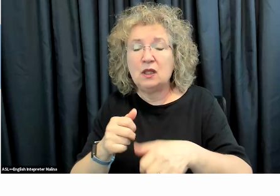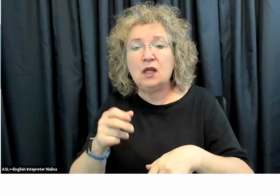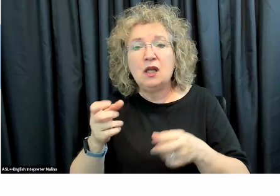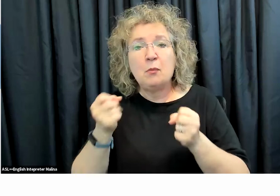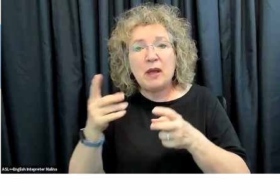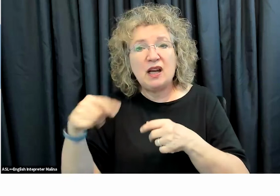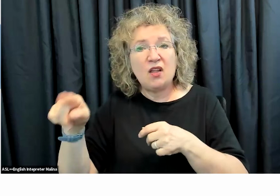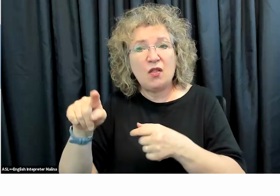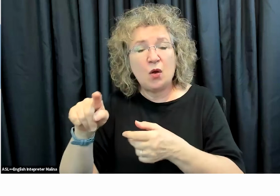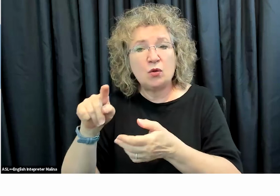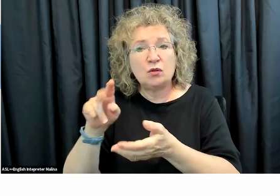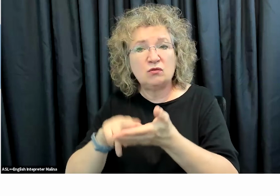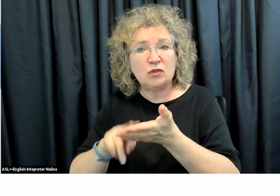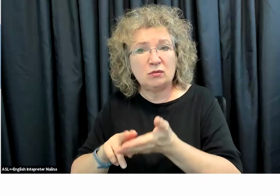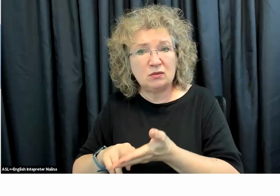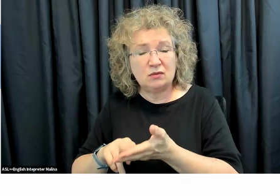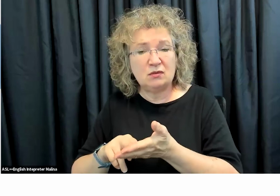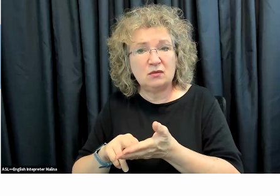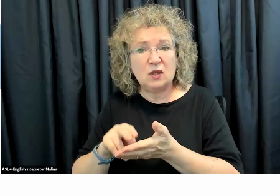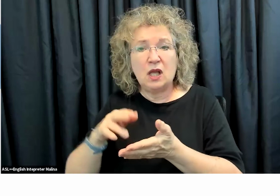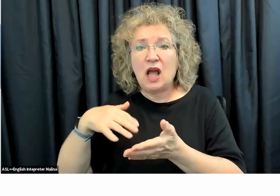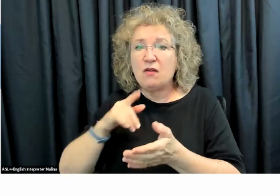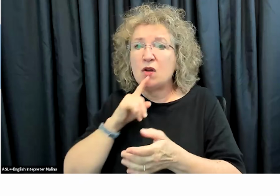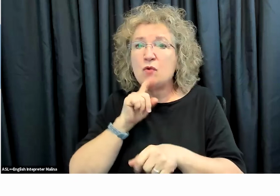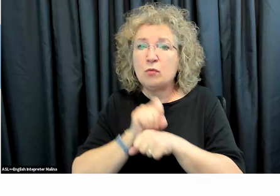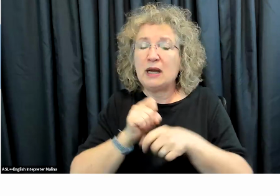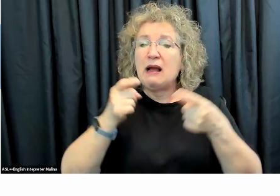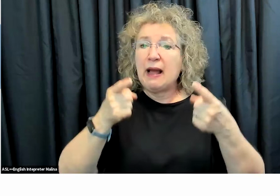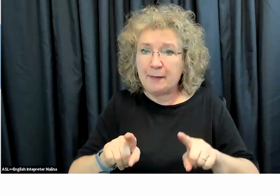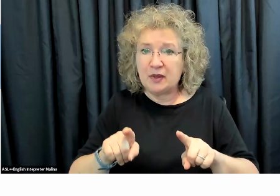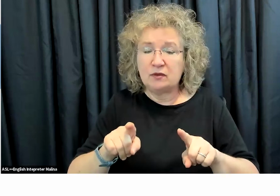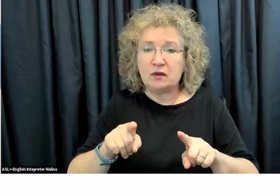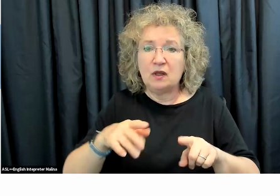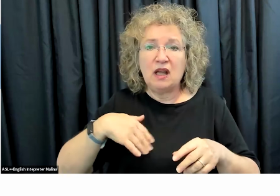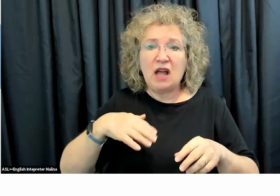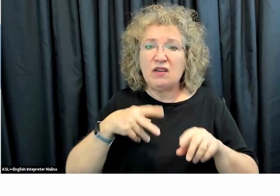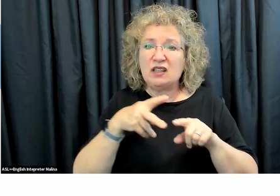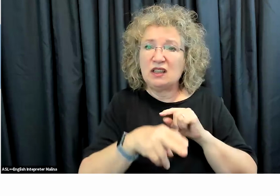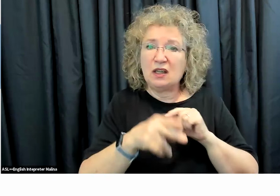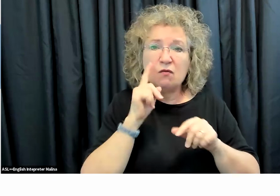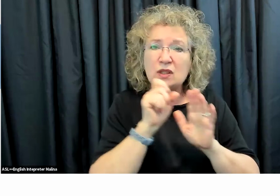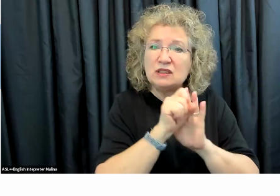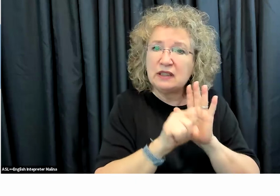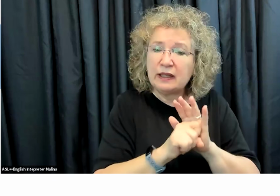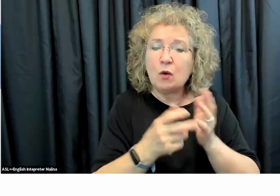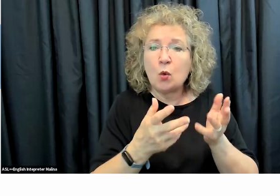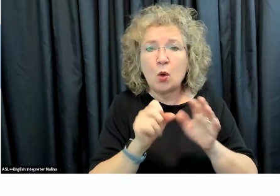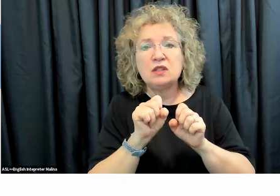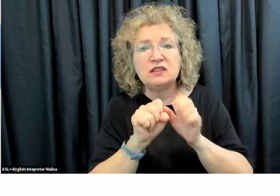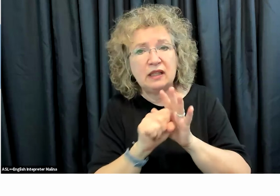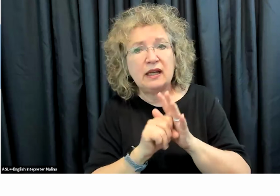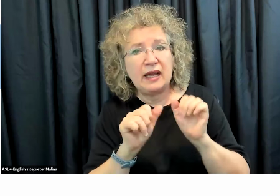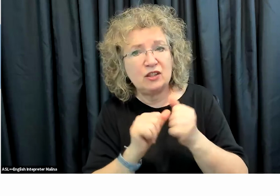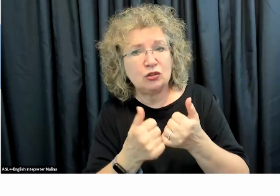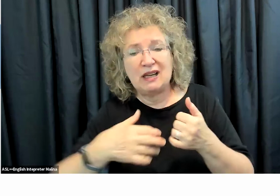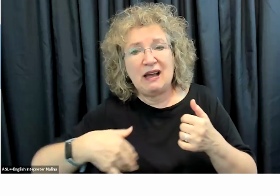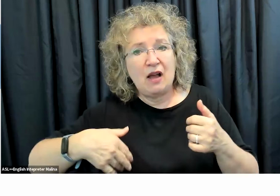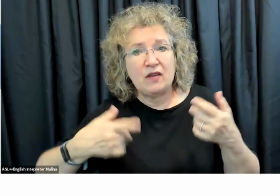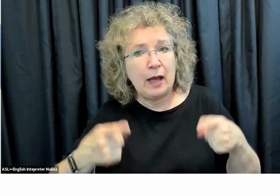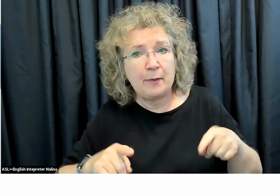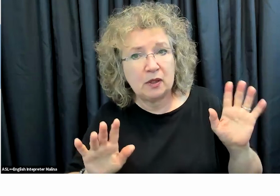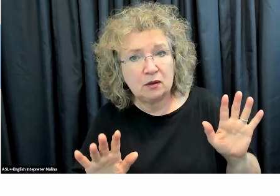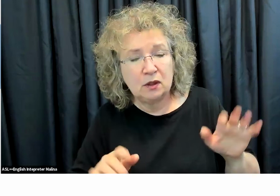in specific instructions by to states or state agencies. So we are continuing the work,